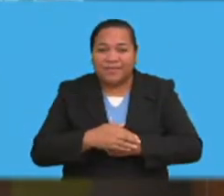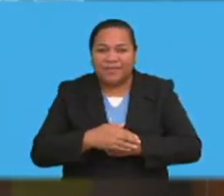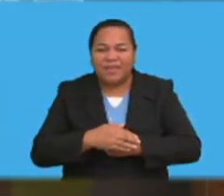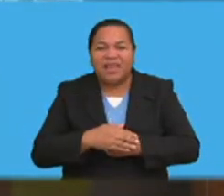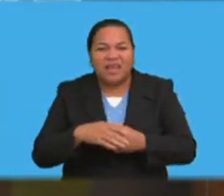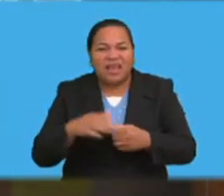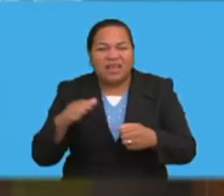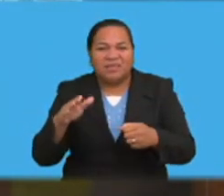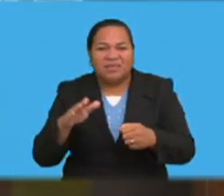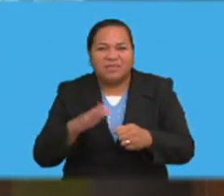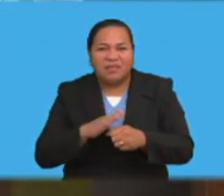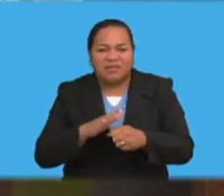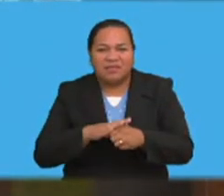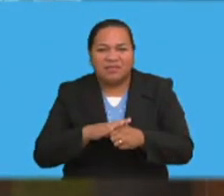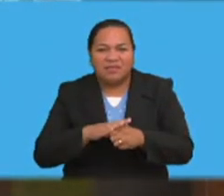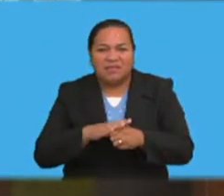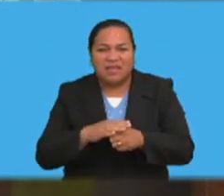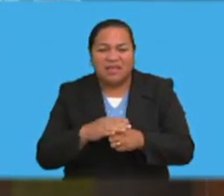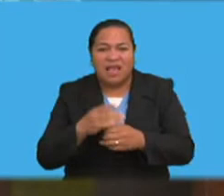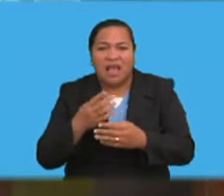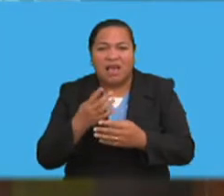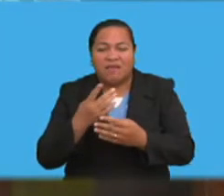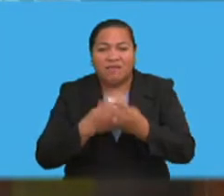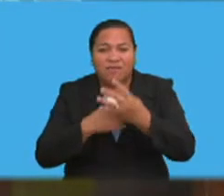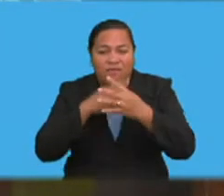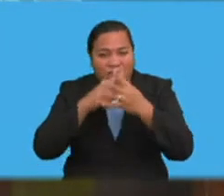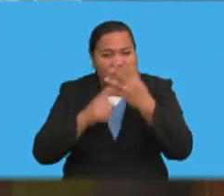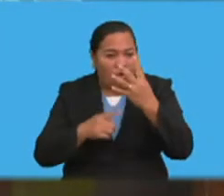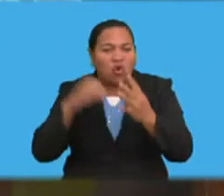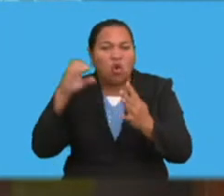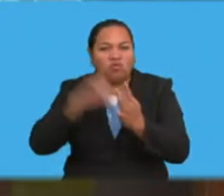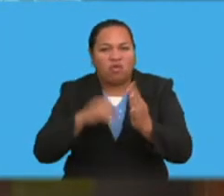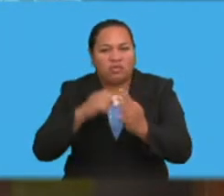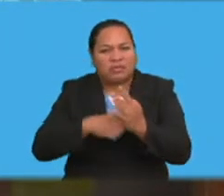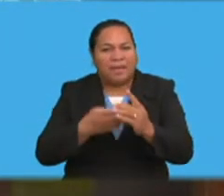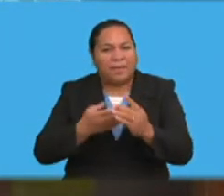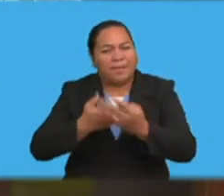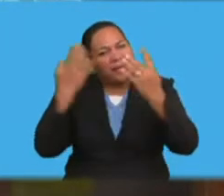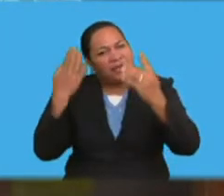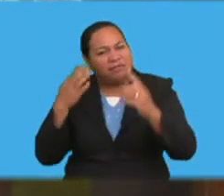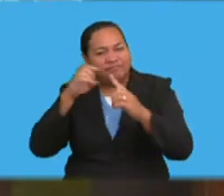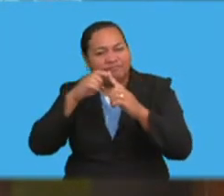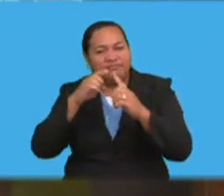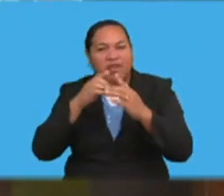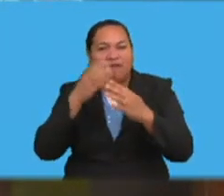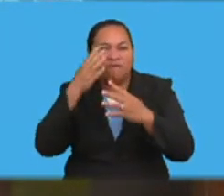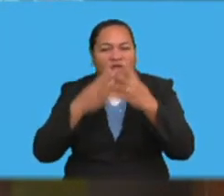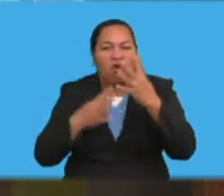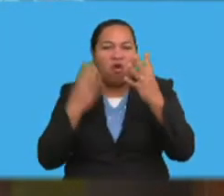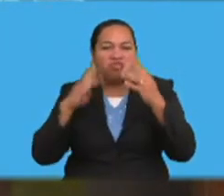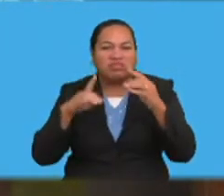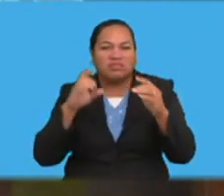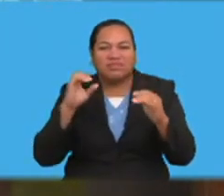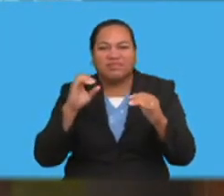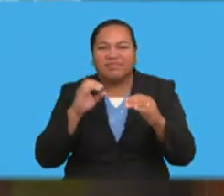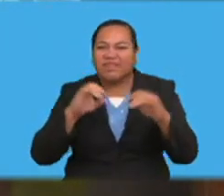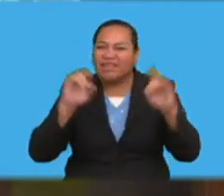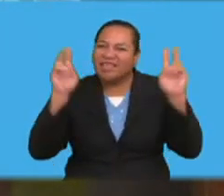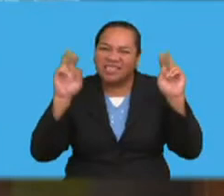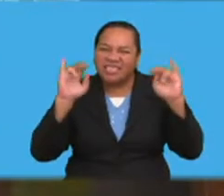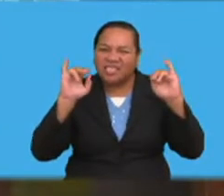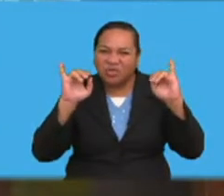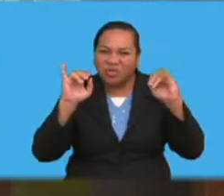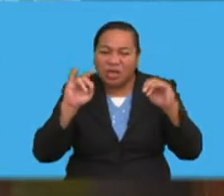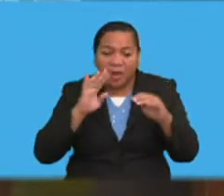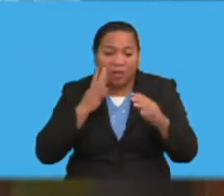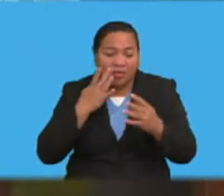causes four major cost issues, Madam Speaker, but often when costing